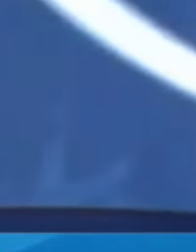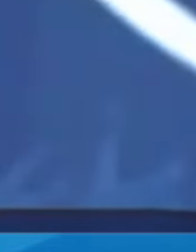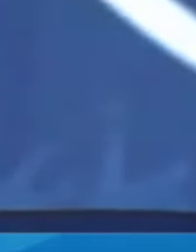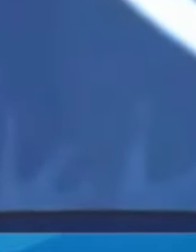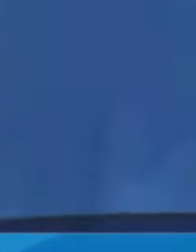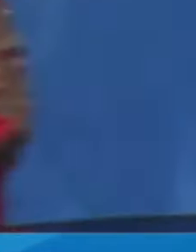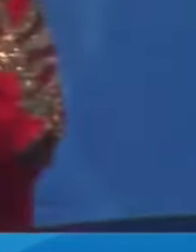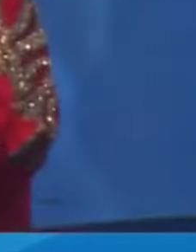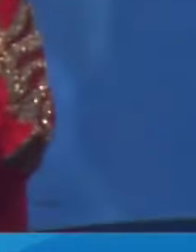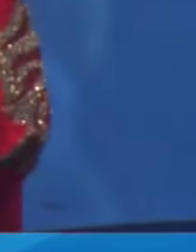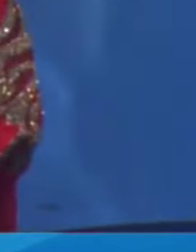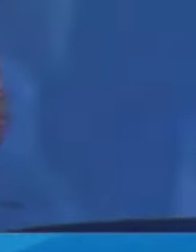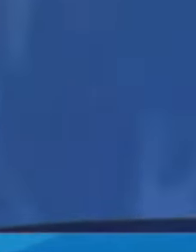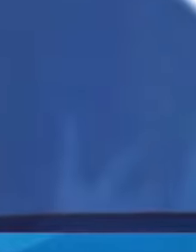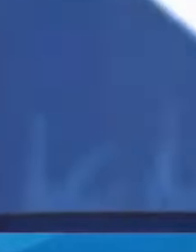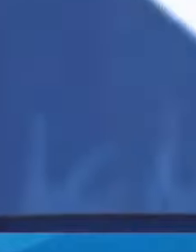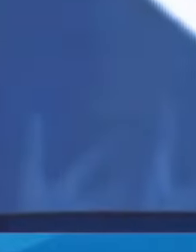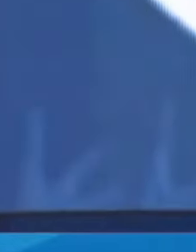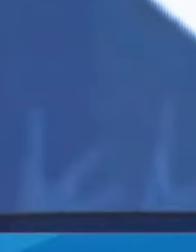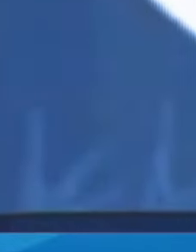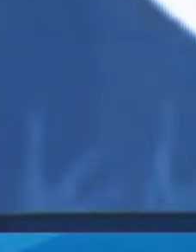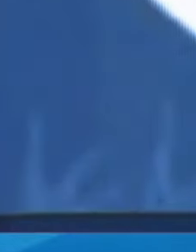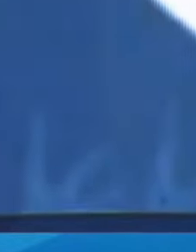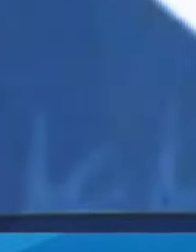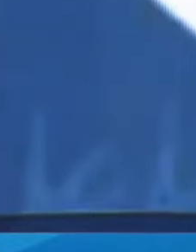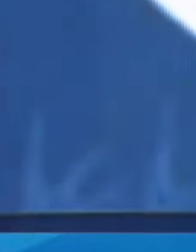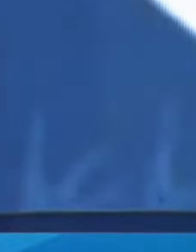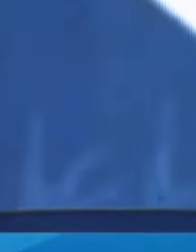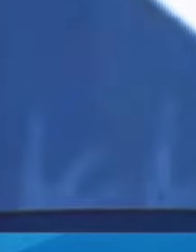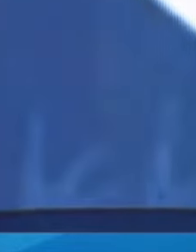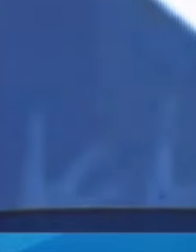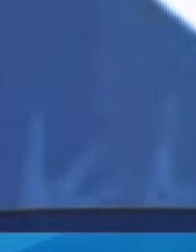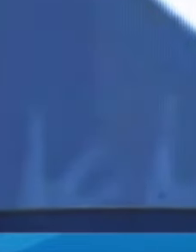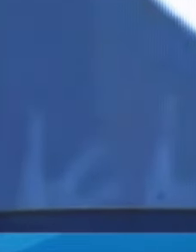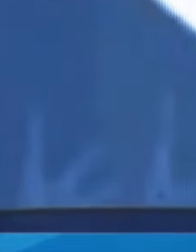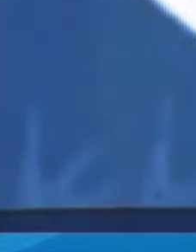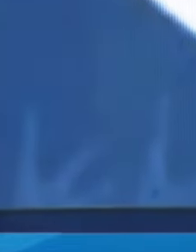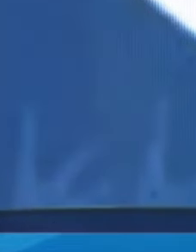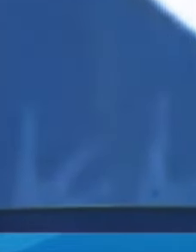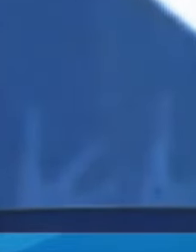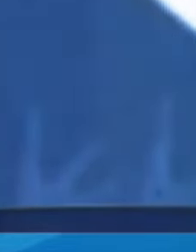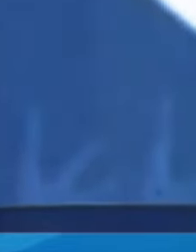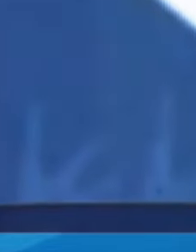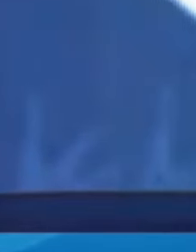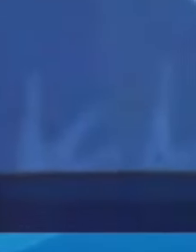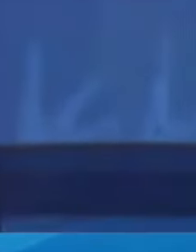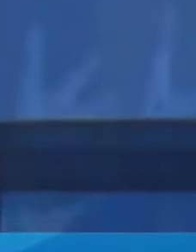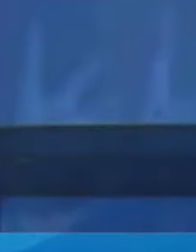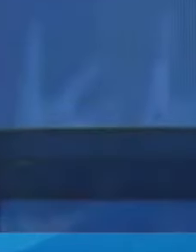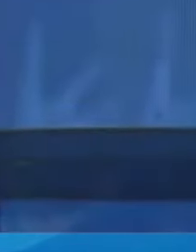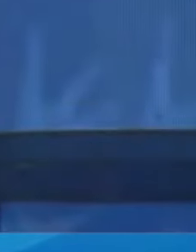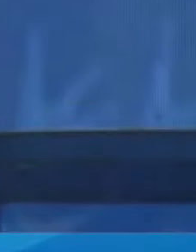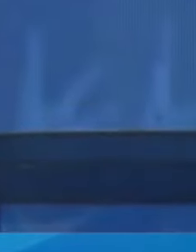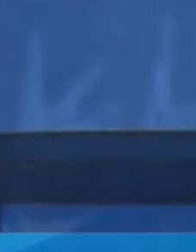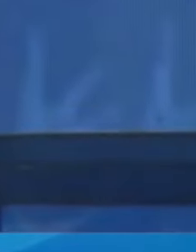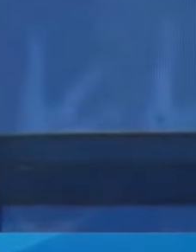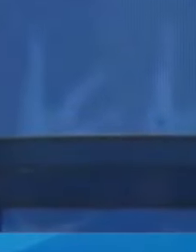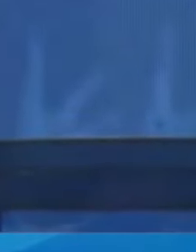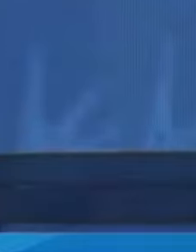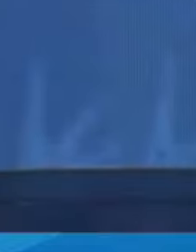name Jesus the name of Jesus higher than